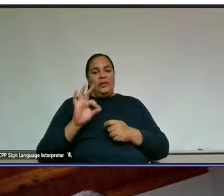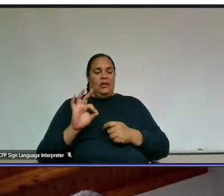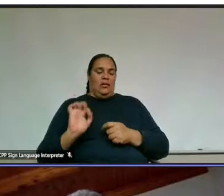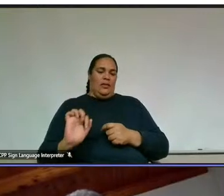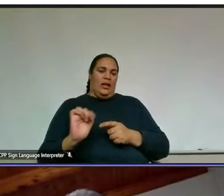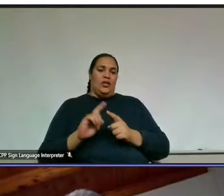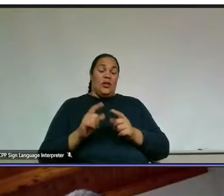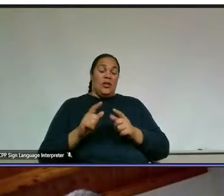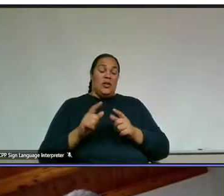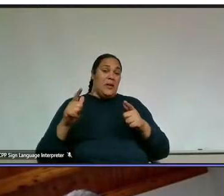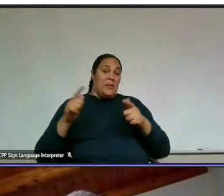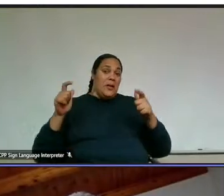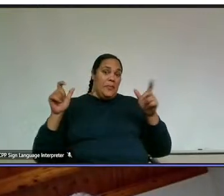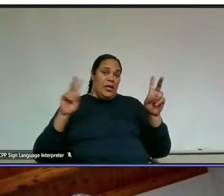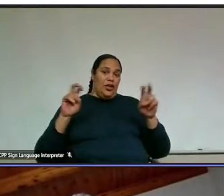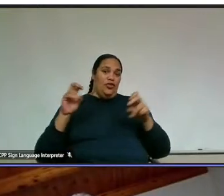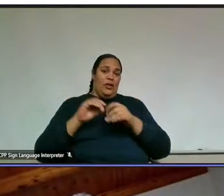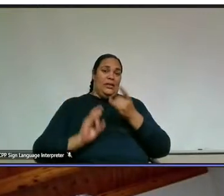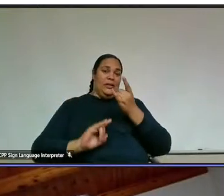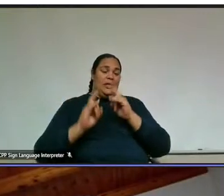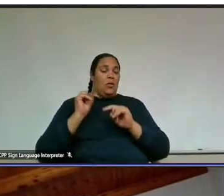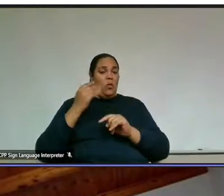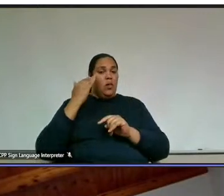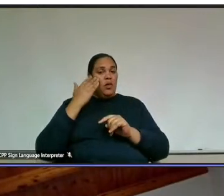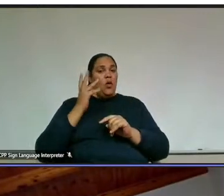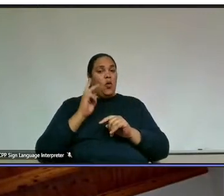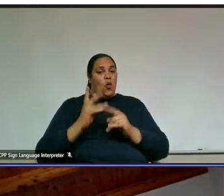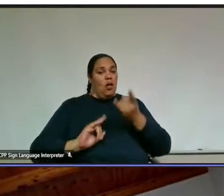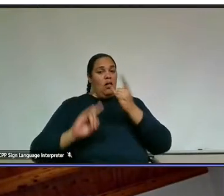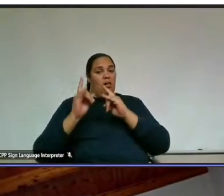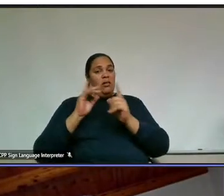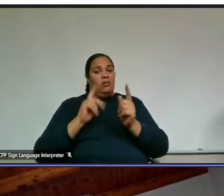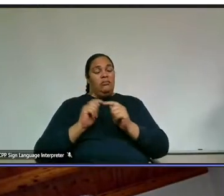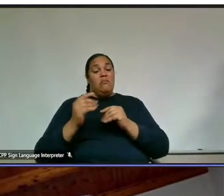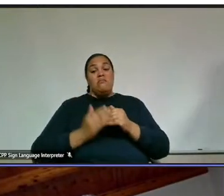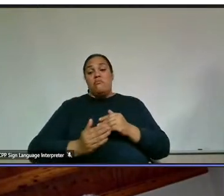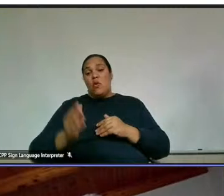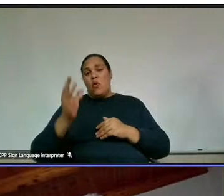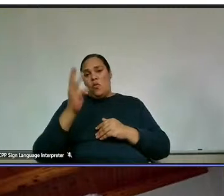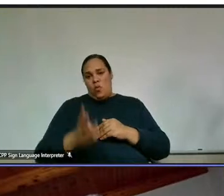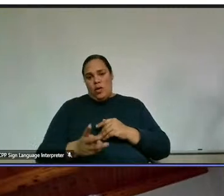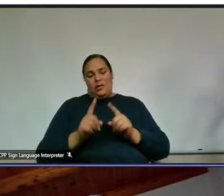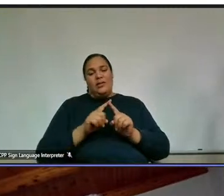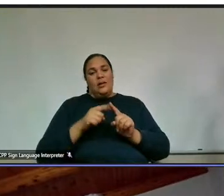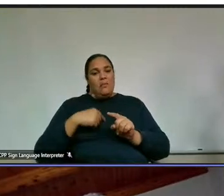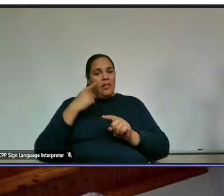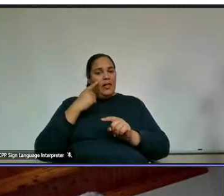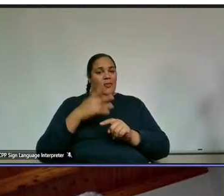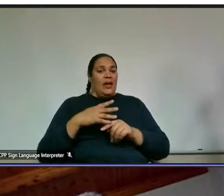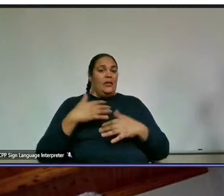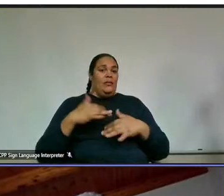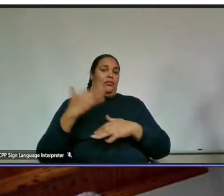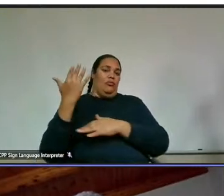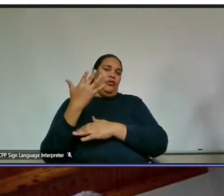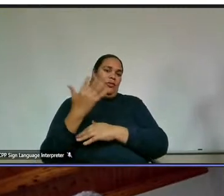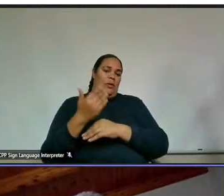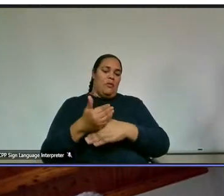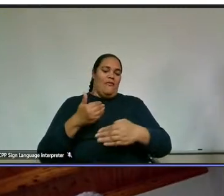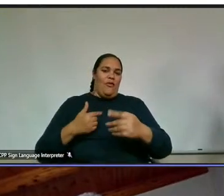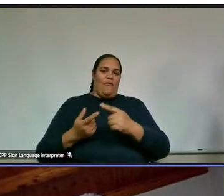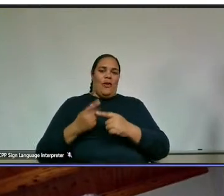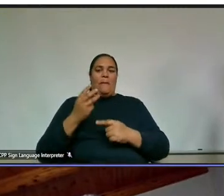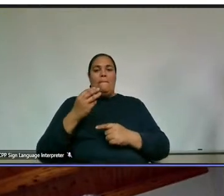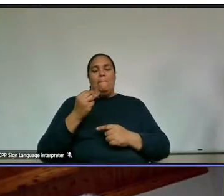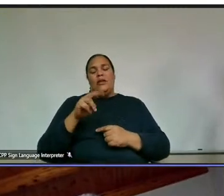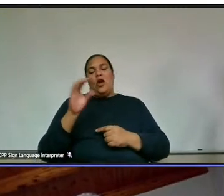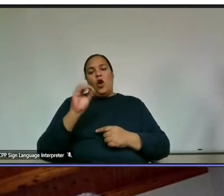So there's a massive, massive issue in the cities. And we all know we're going to be urbanizing far more. And I think the very good presentation earlier on from Mr.